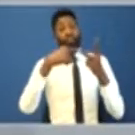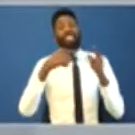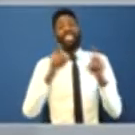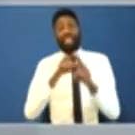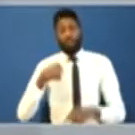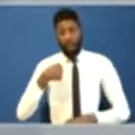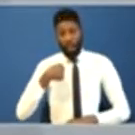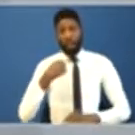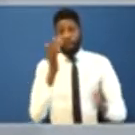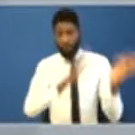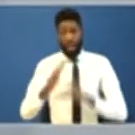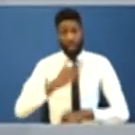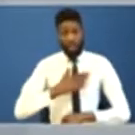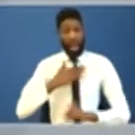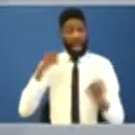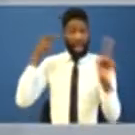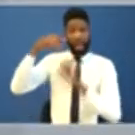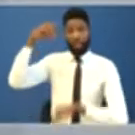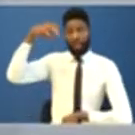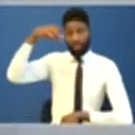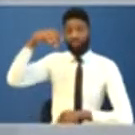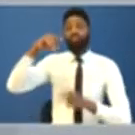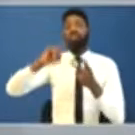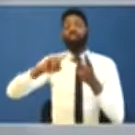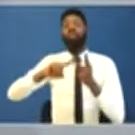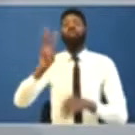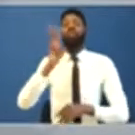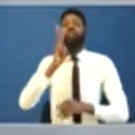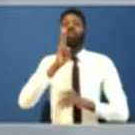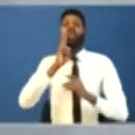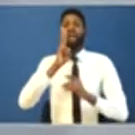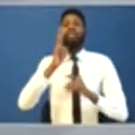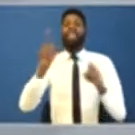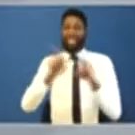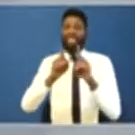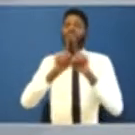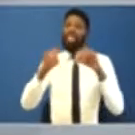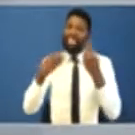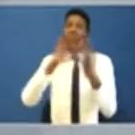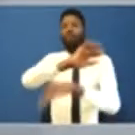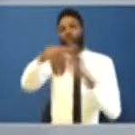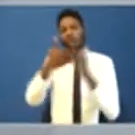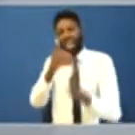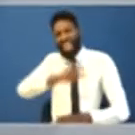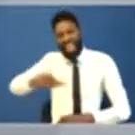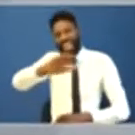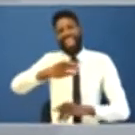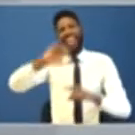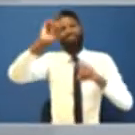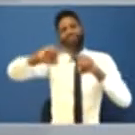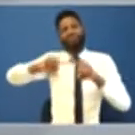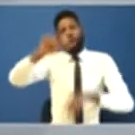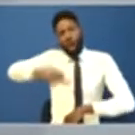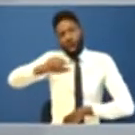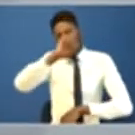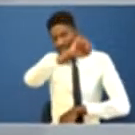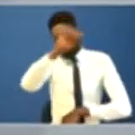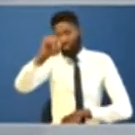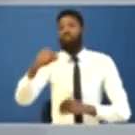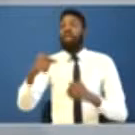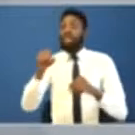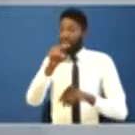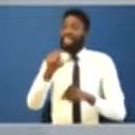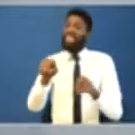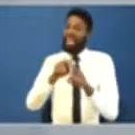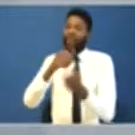want to provide electricity and water in all the informal sectors the country they actively contribute to the